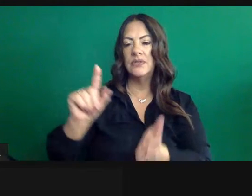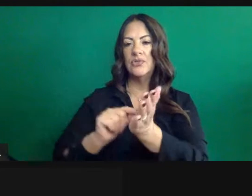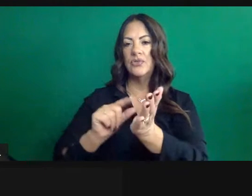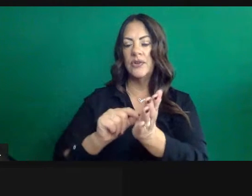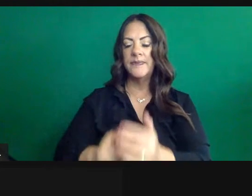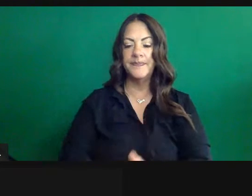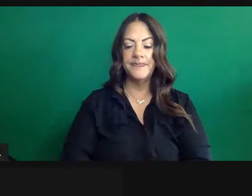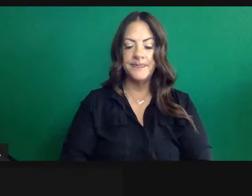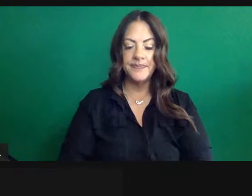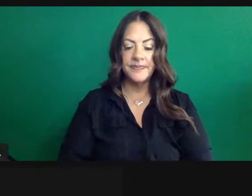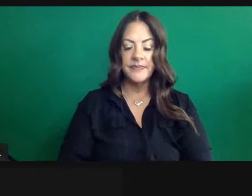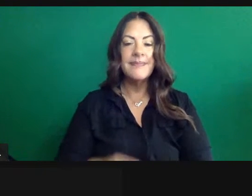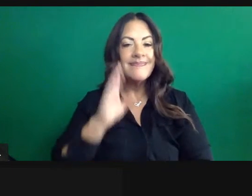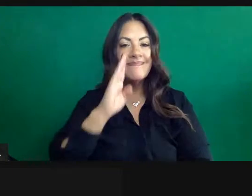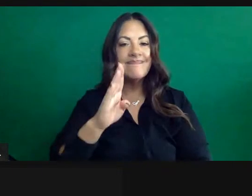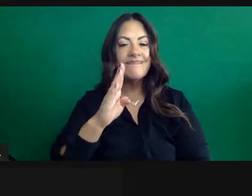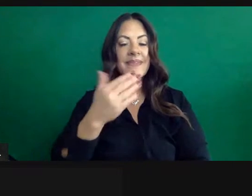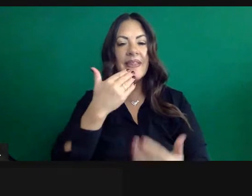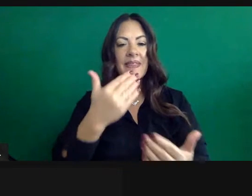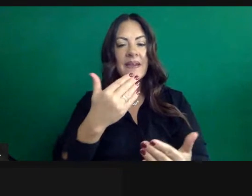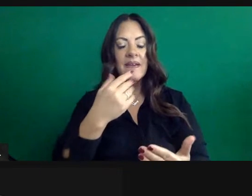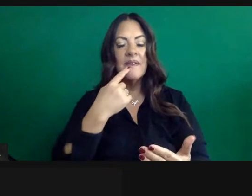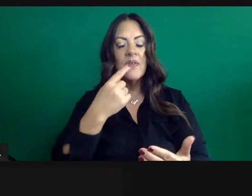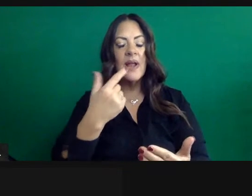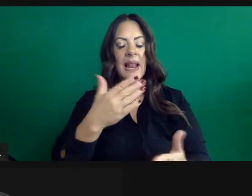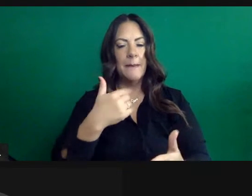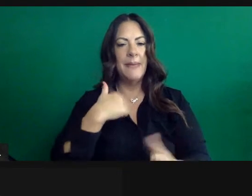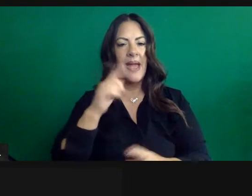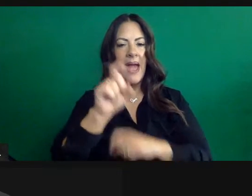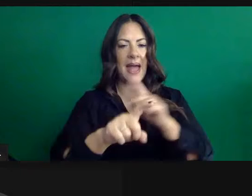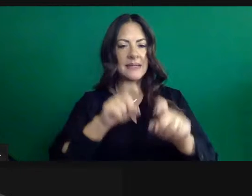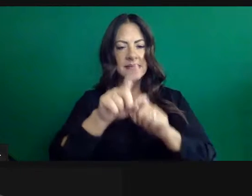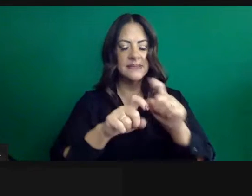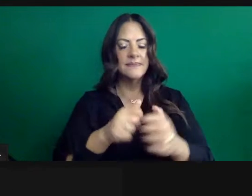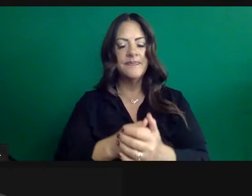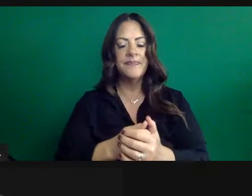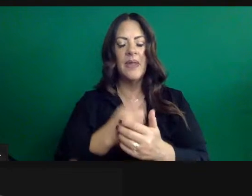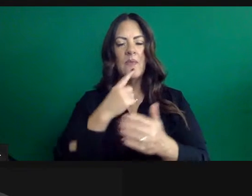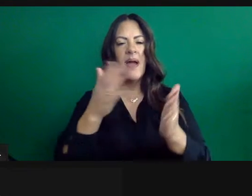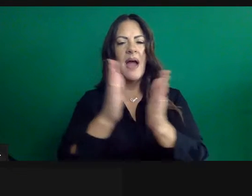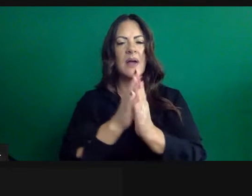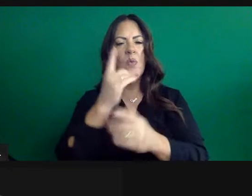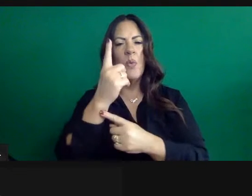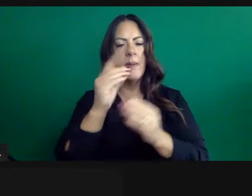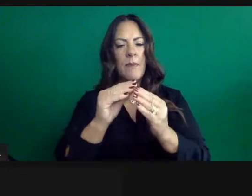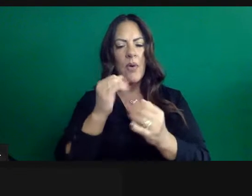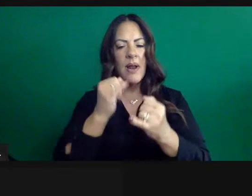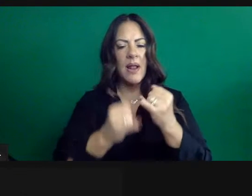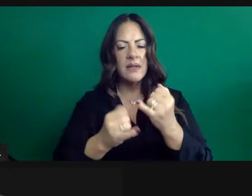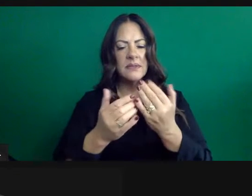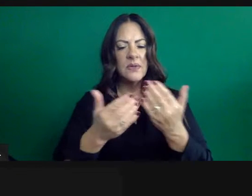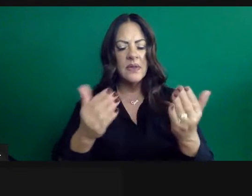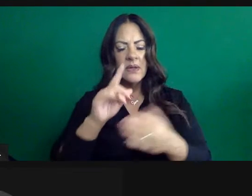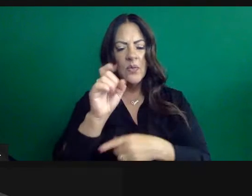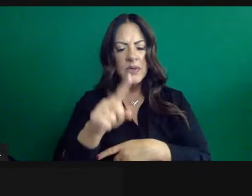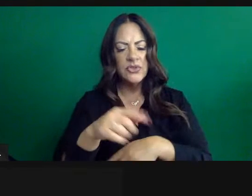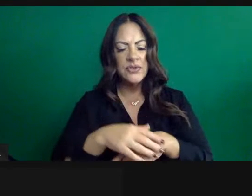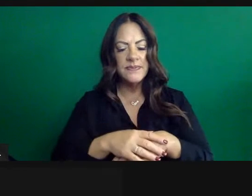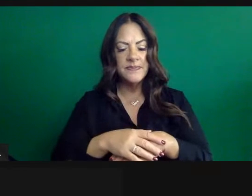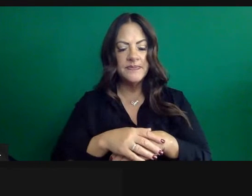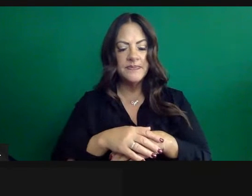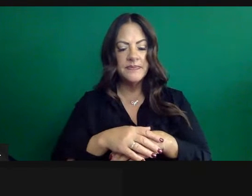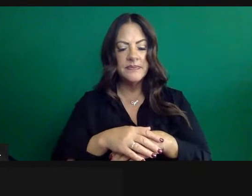Hi, Secretary Galley. Thank you so much for taking our questions. I just wanted to follow up a little bit on Ron Lynn's question.